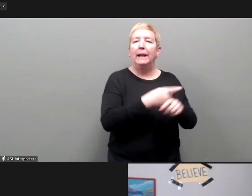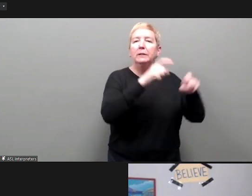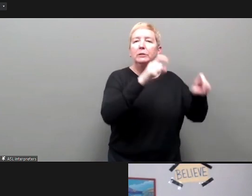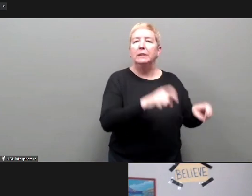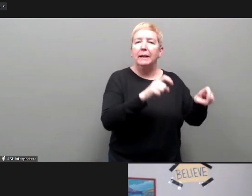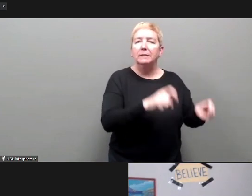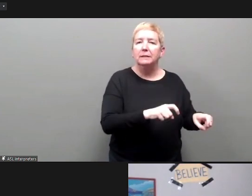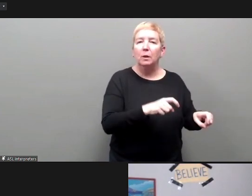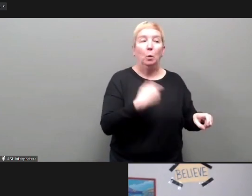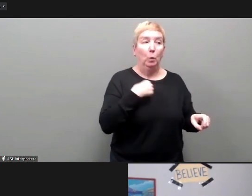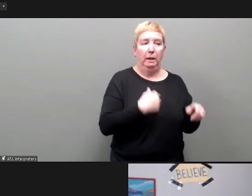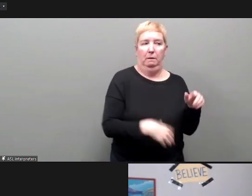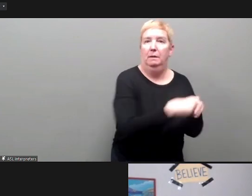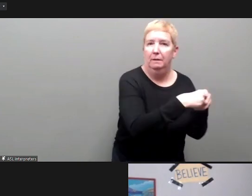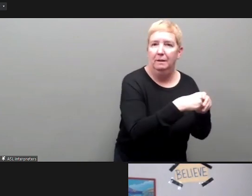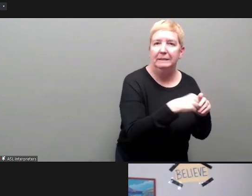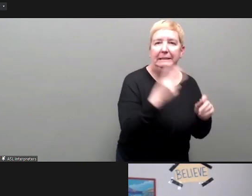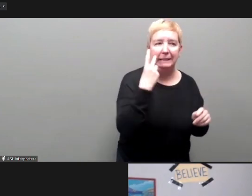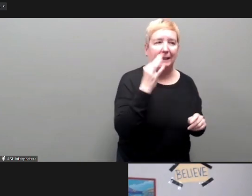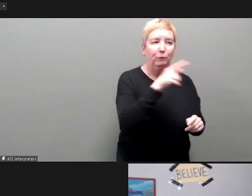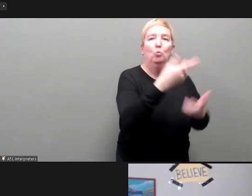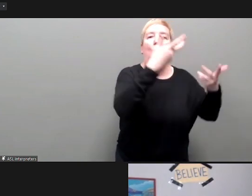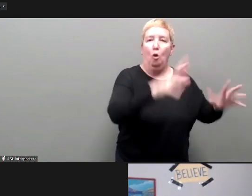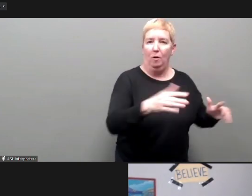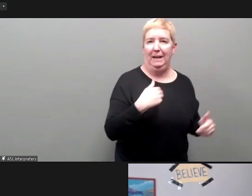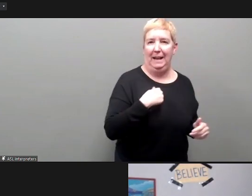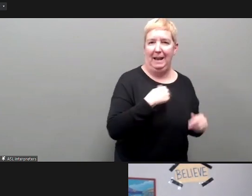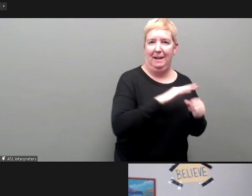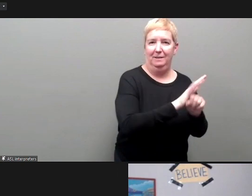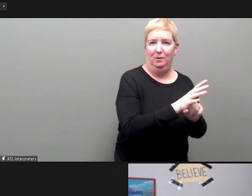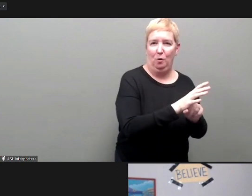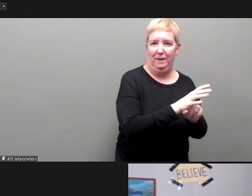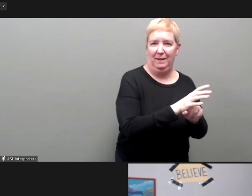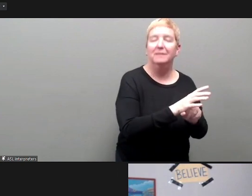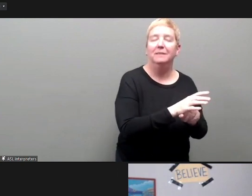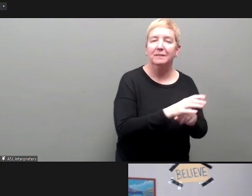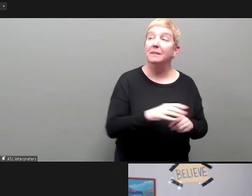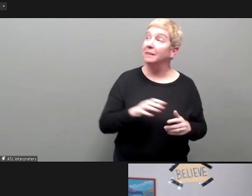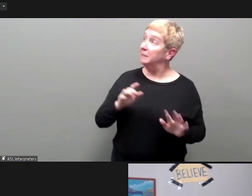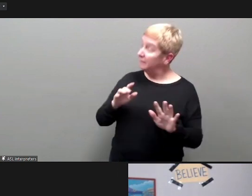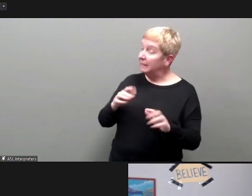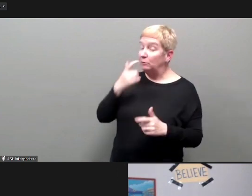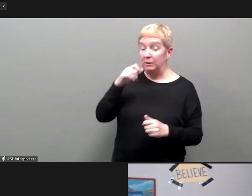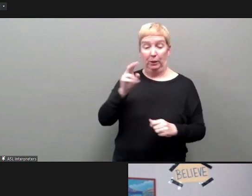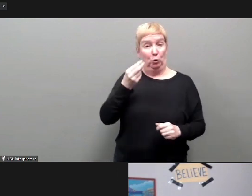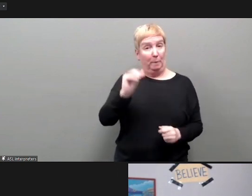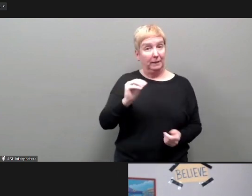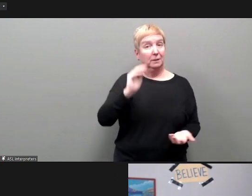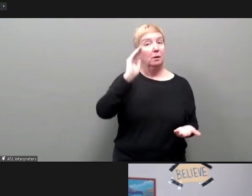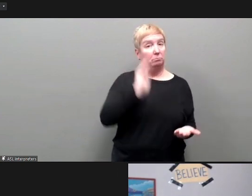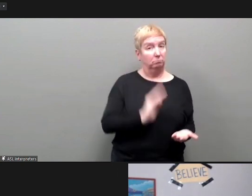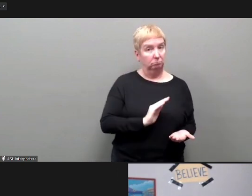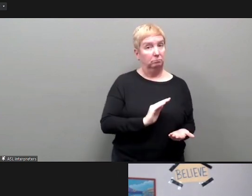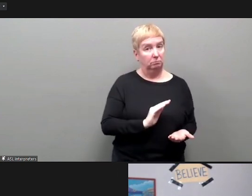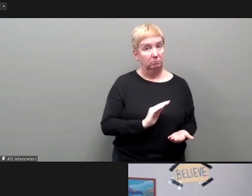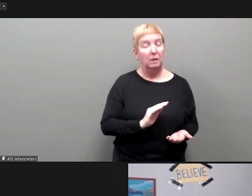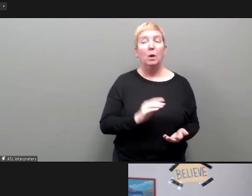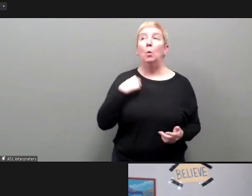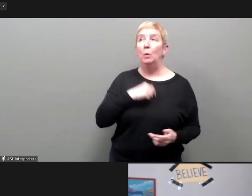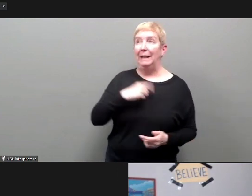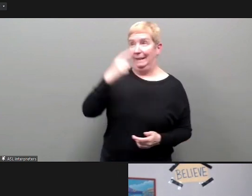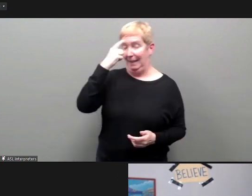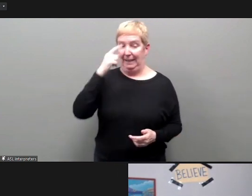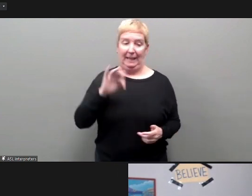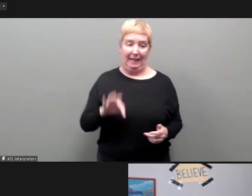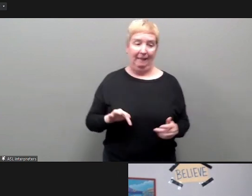the better. So we're doing really well. We believe that for every 10 cases we